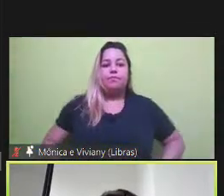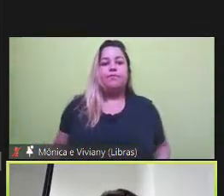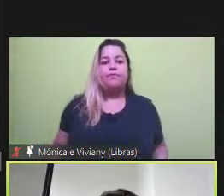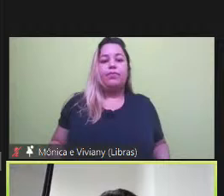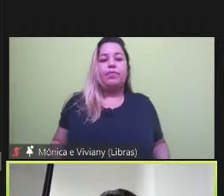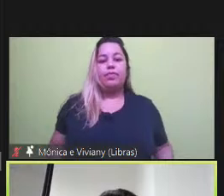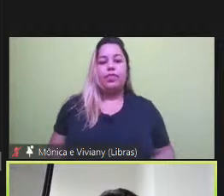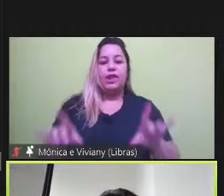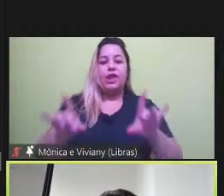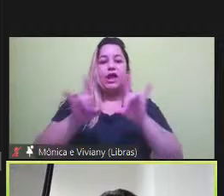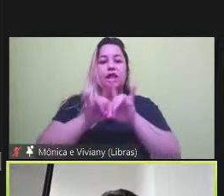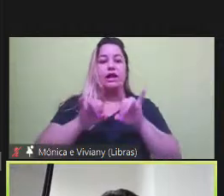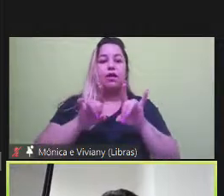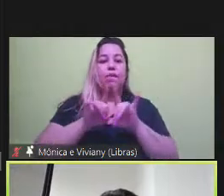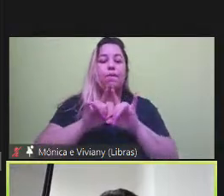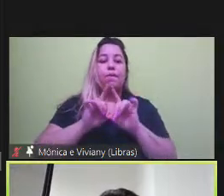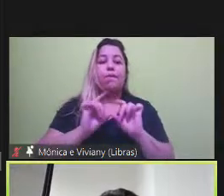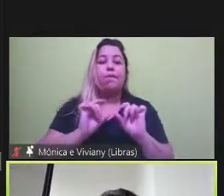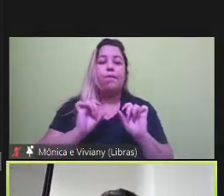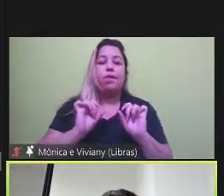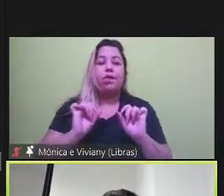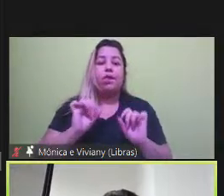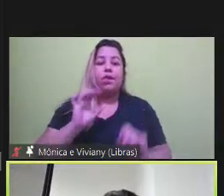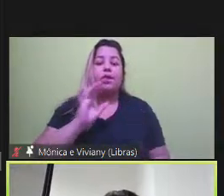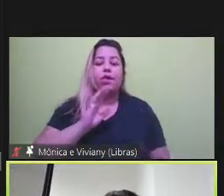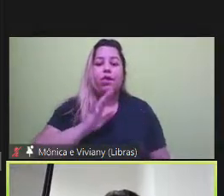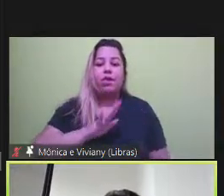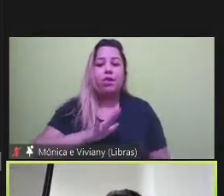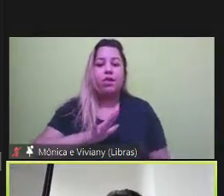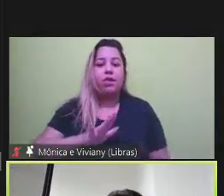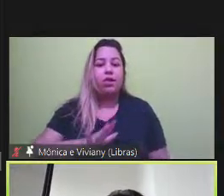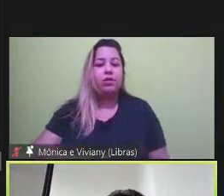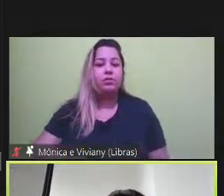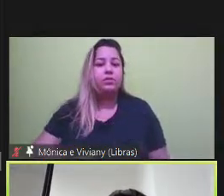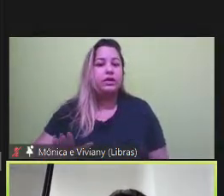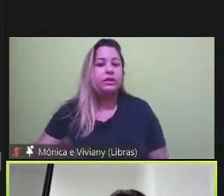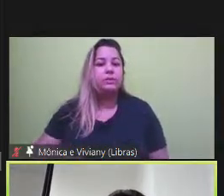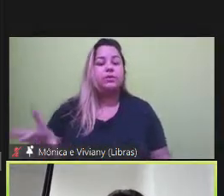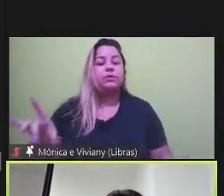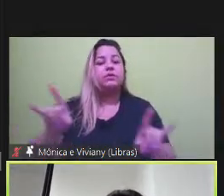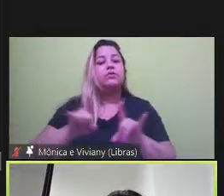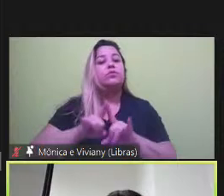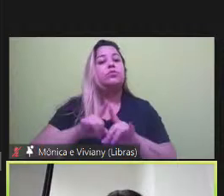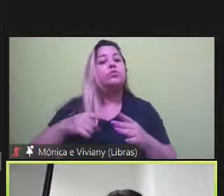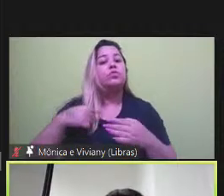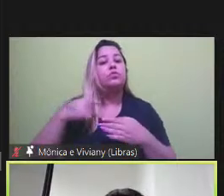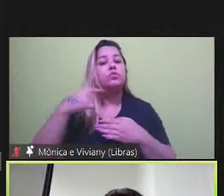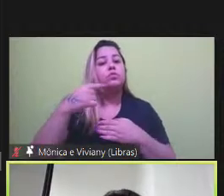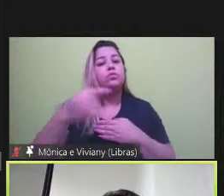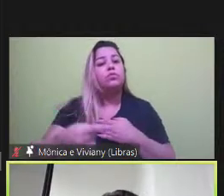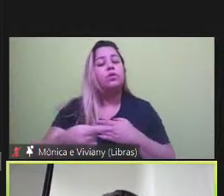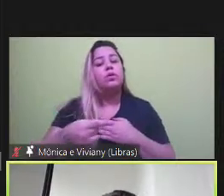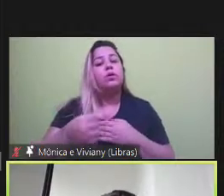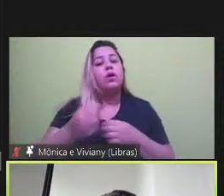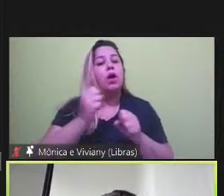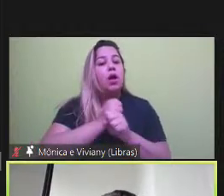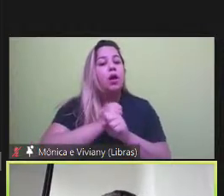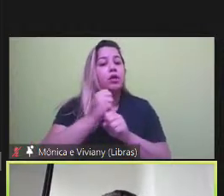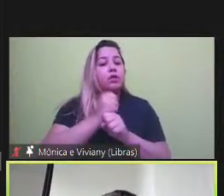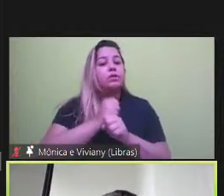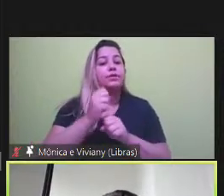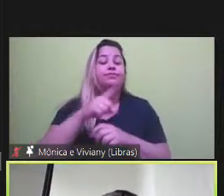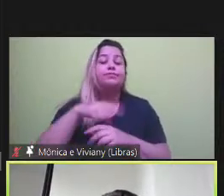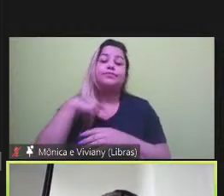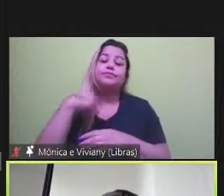improved, but it's one of the areas that we really want to strengthen in the next few